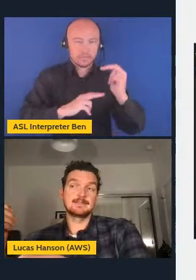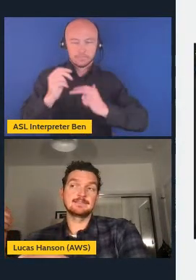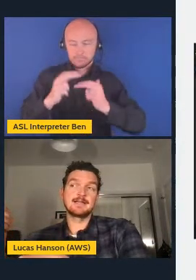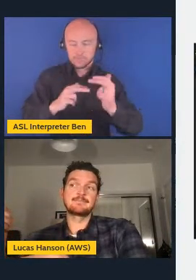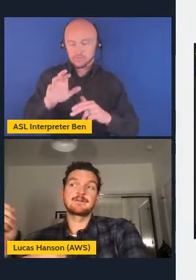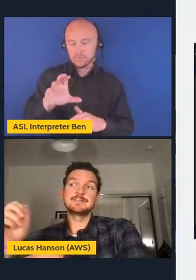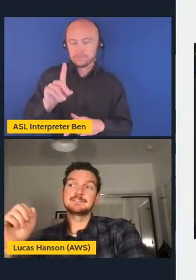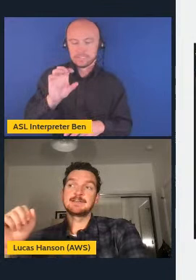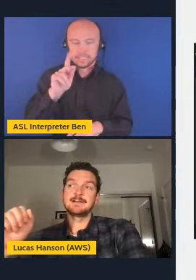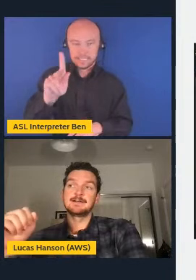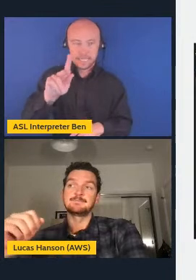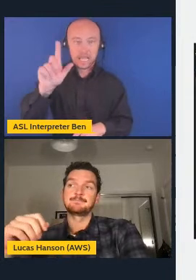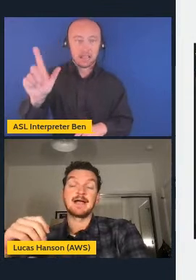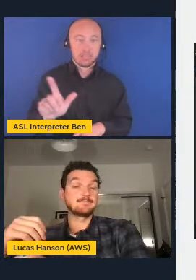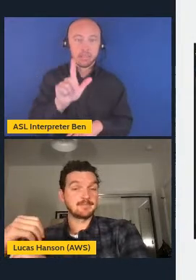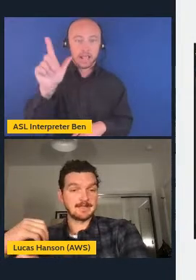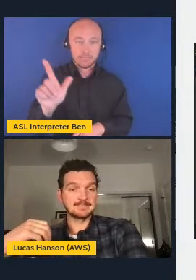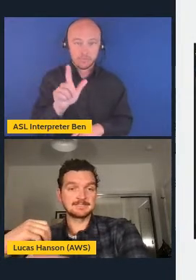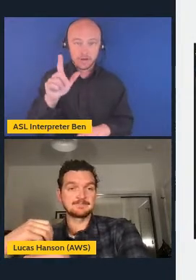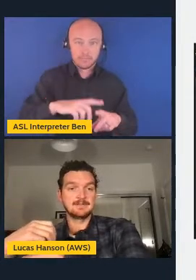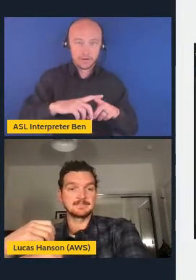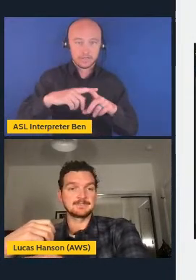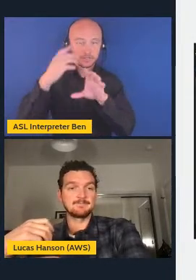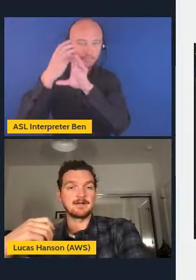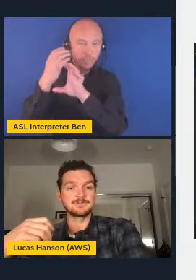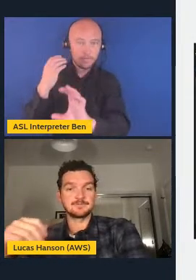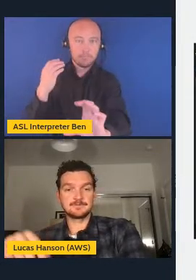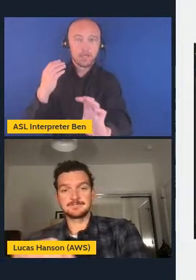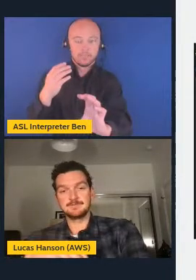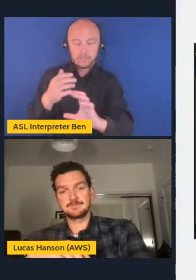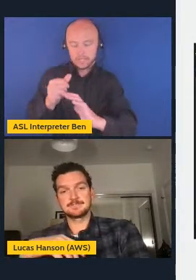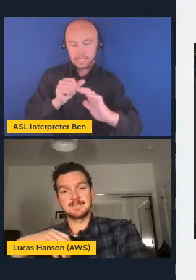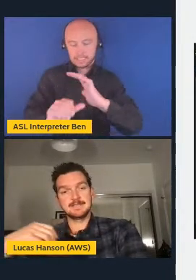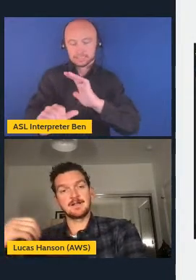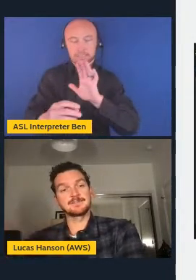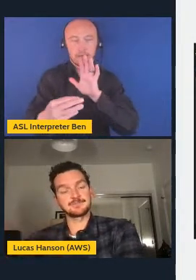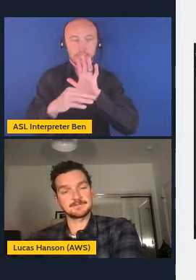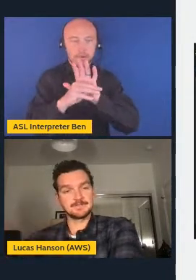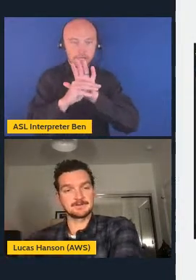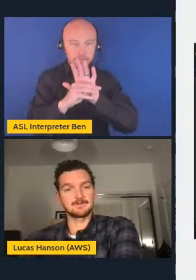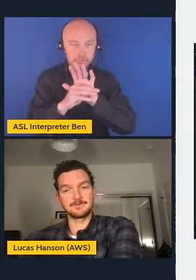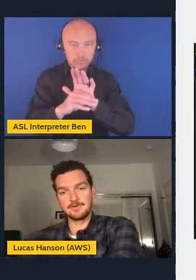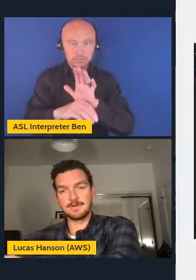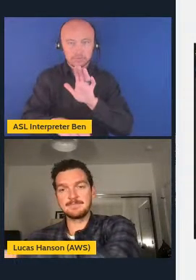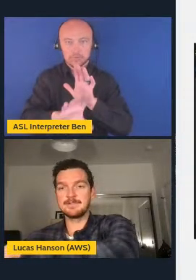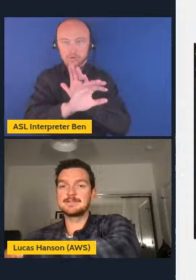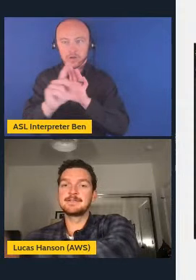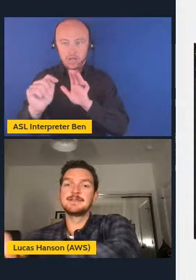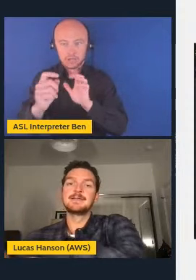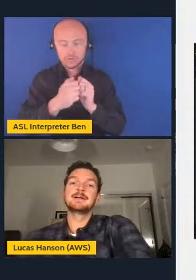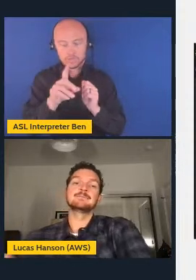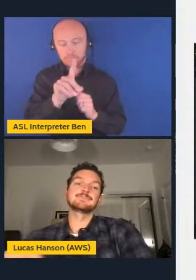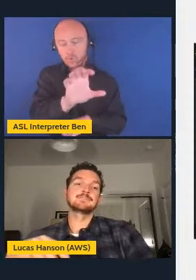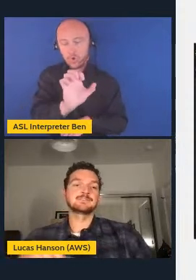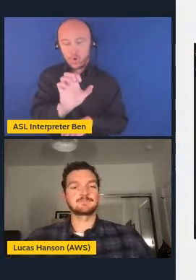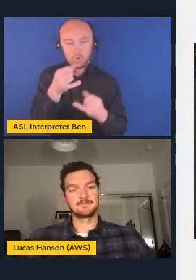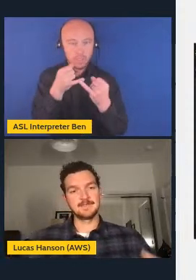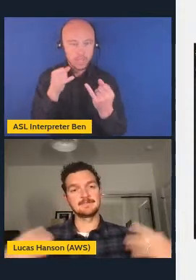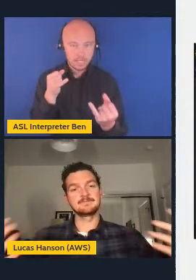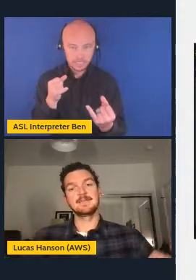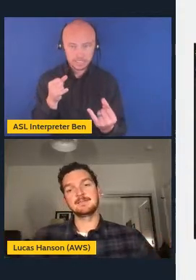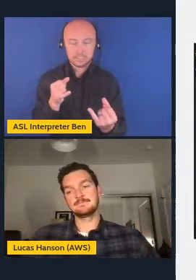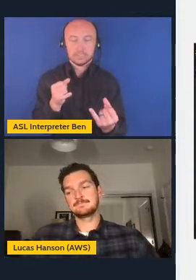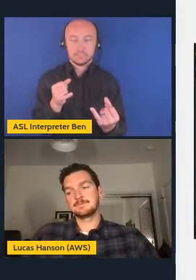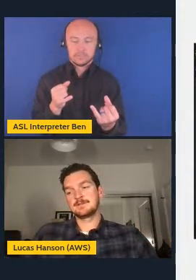CDK library's pipelines submodule. So there's a construct in there called code pipeline. So this is sort of